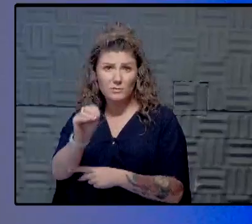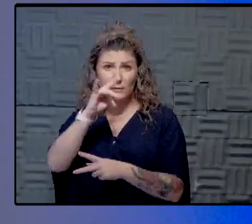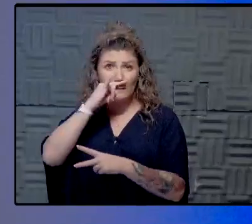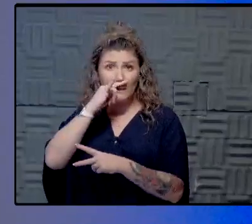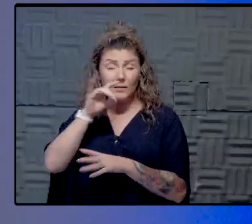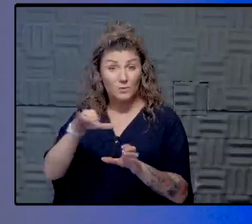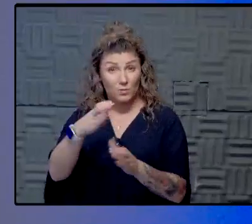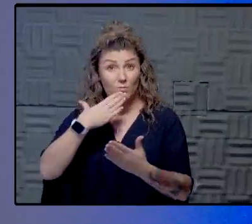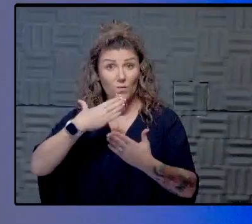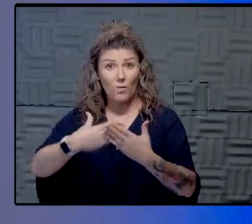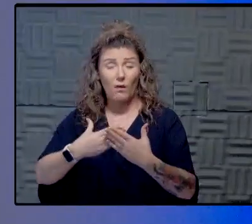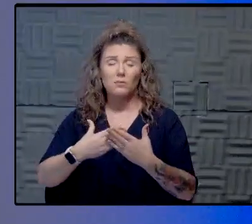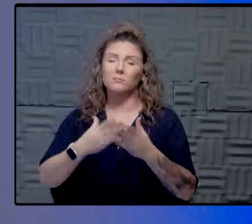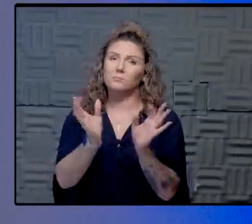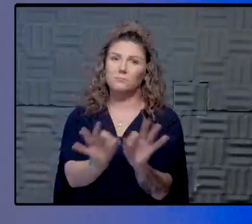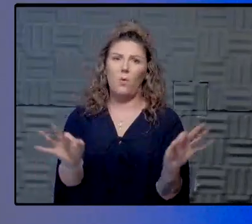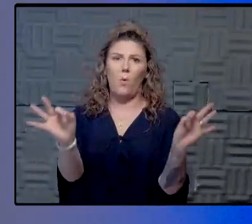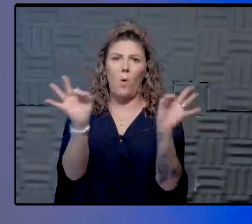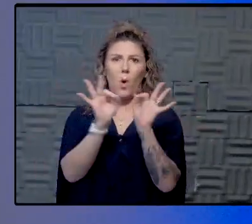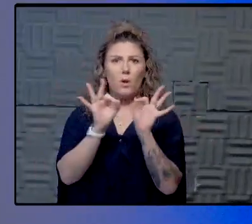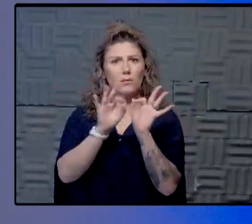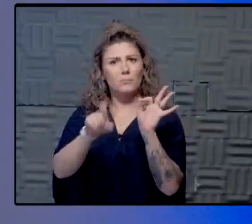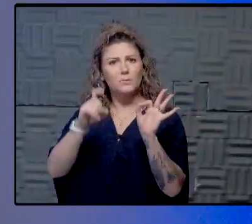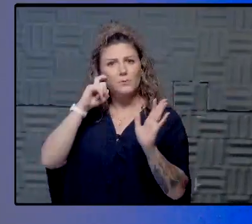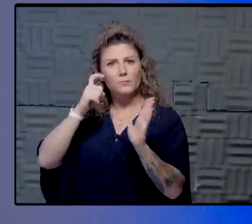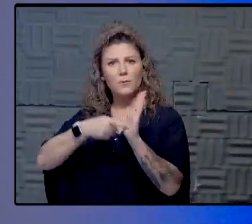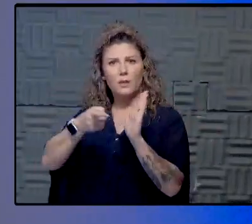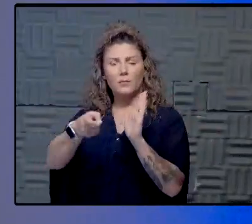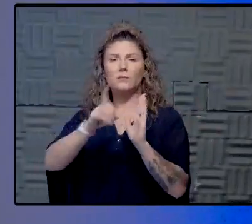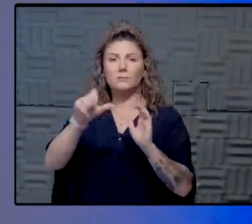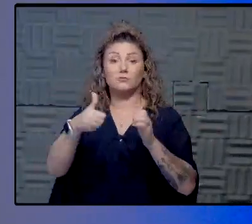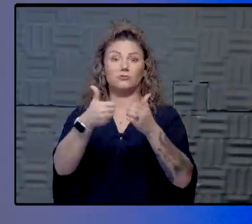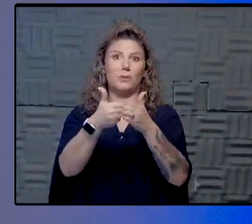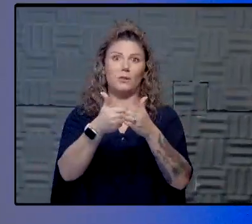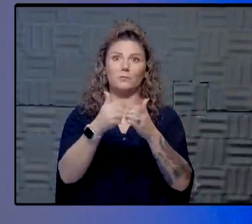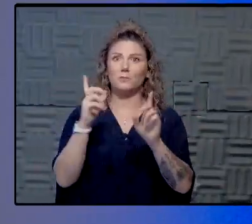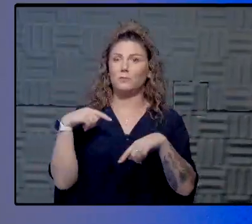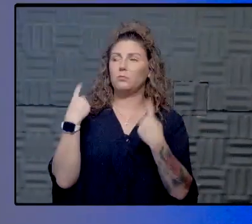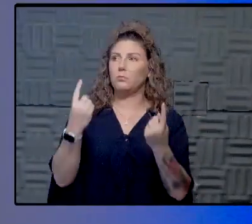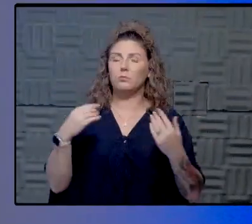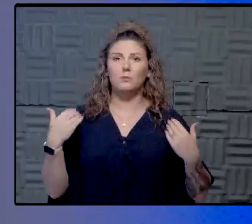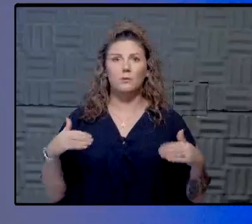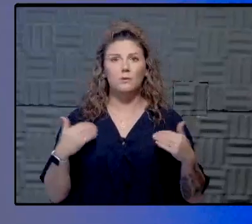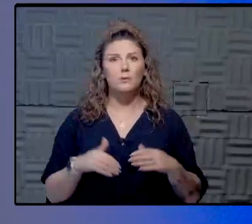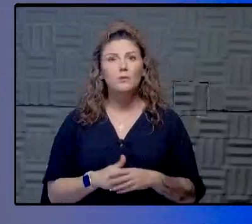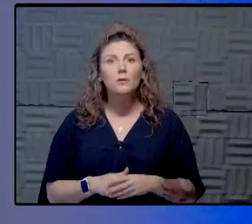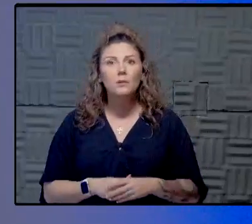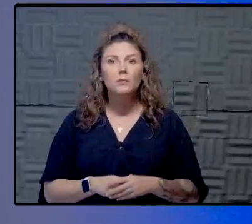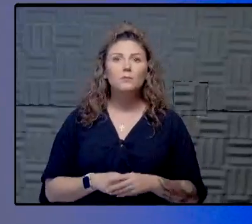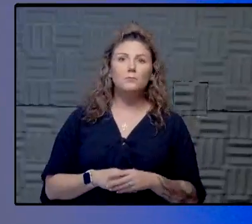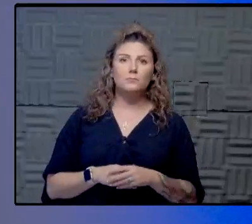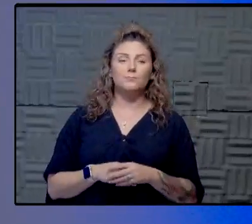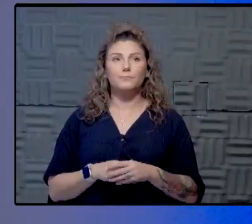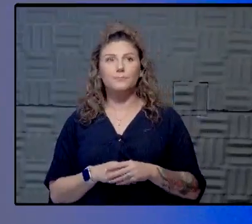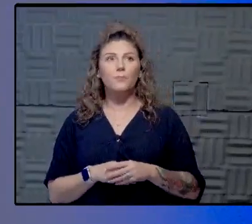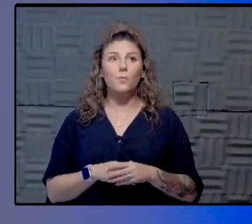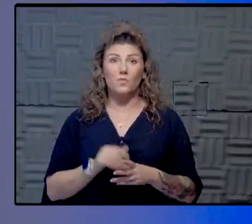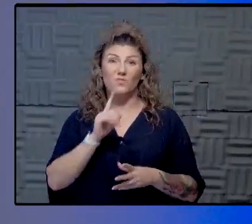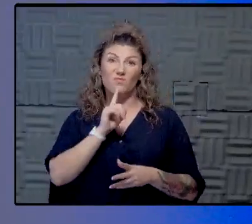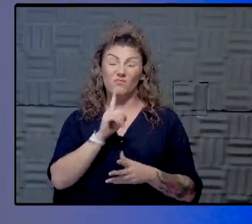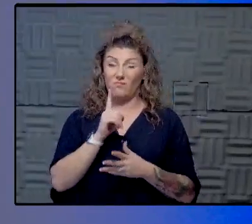think it's important for us to recognize that as challenging as this has been for a portion of